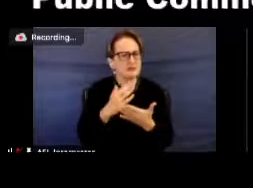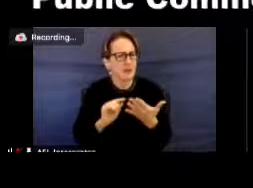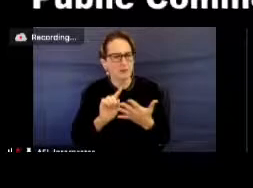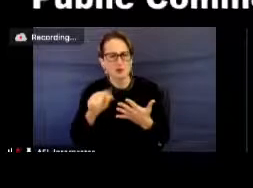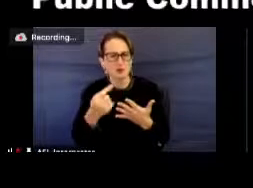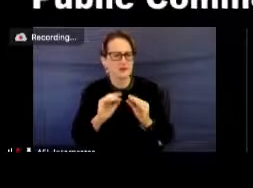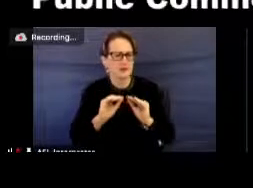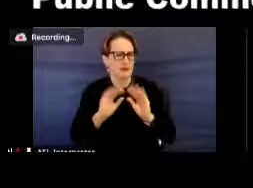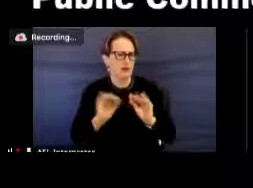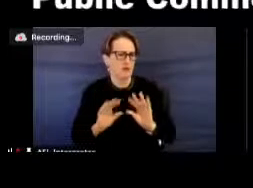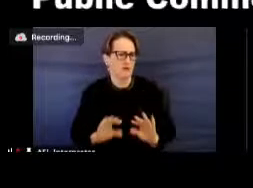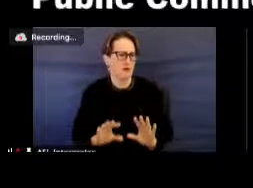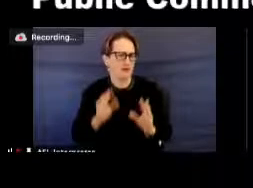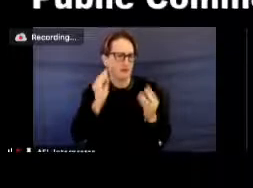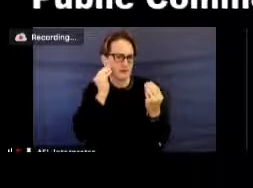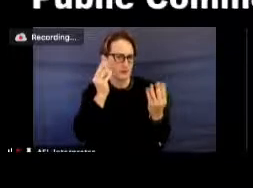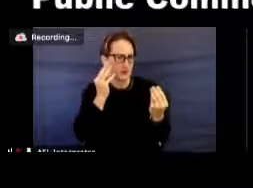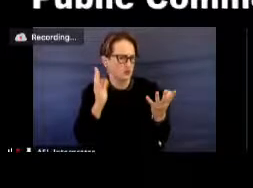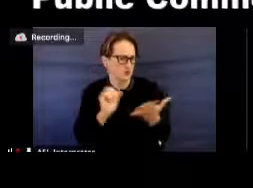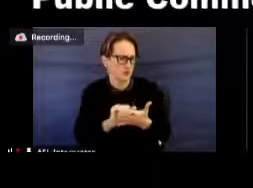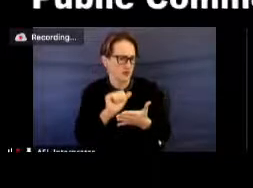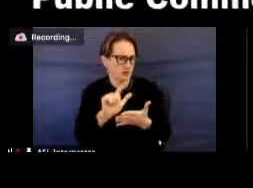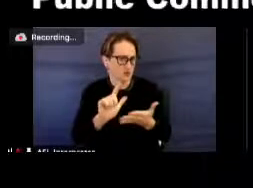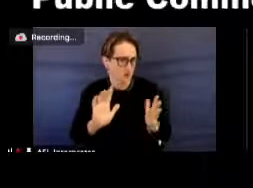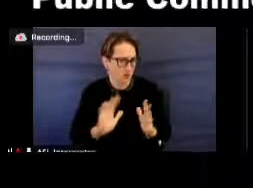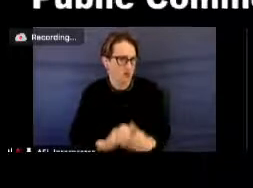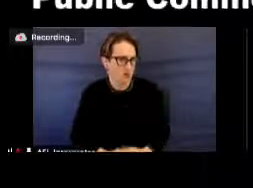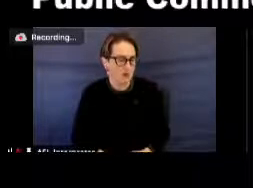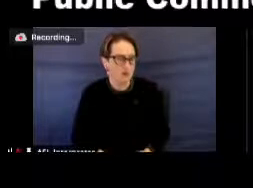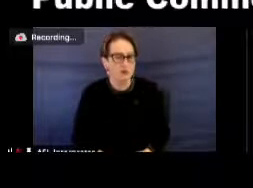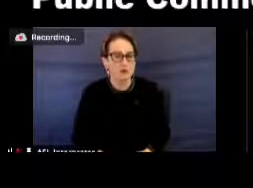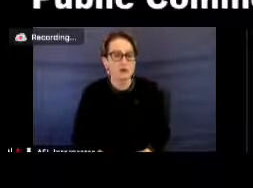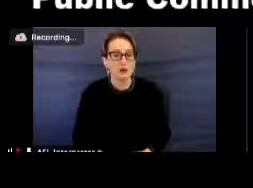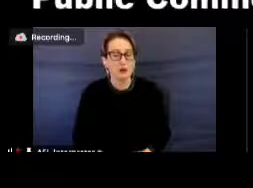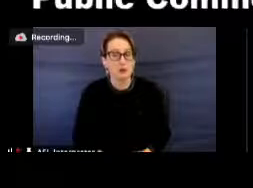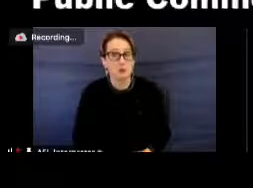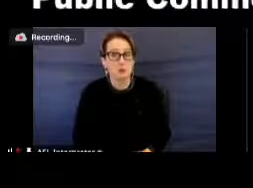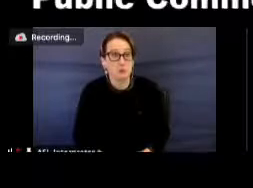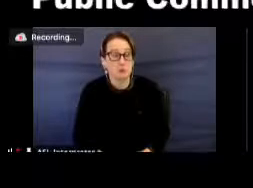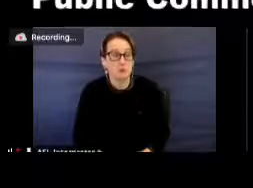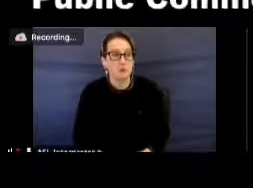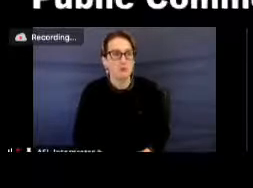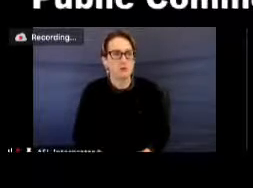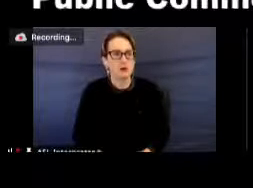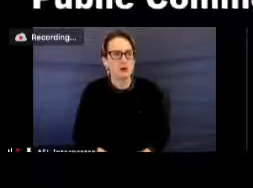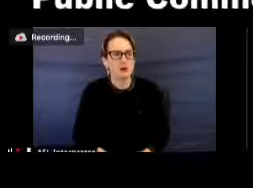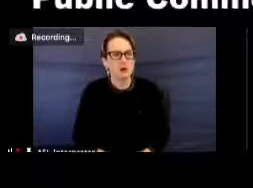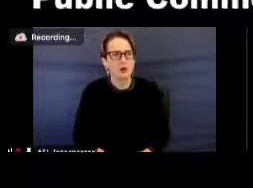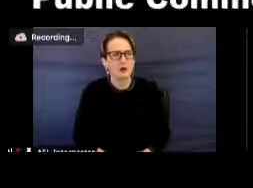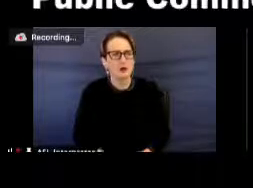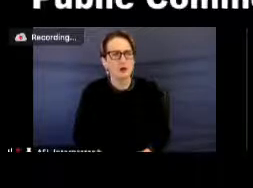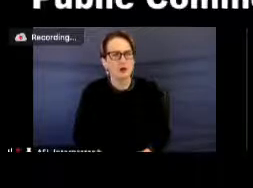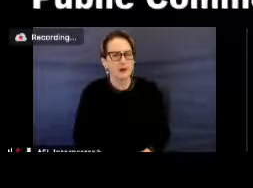When I go through these, that might actually be good to incorporate even into the